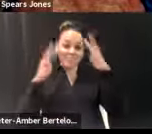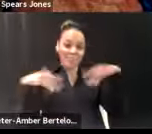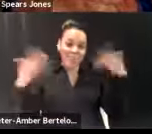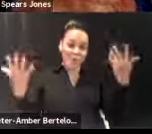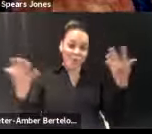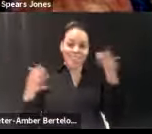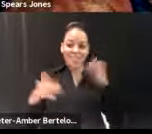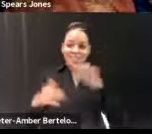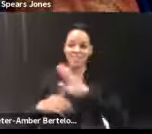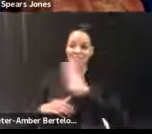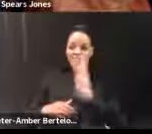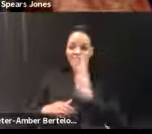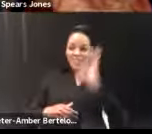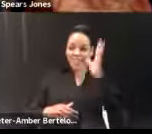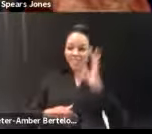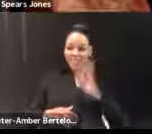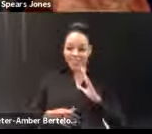guy.